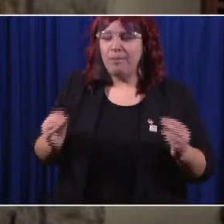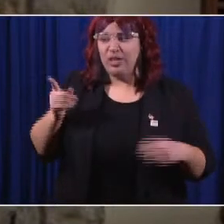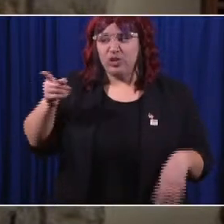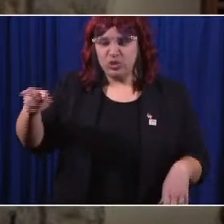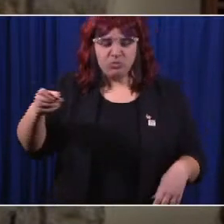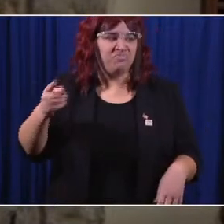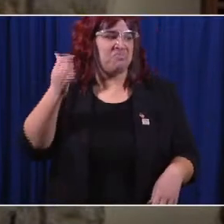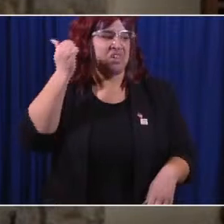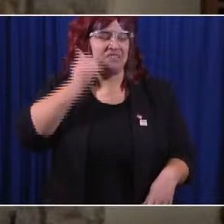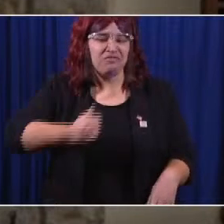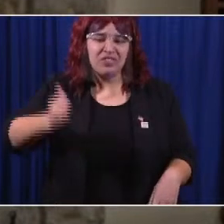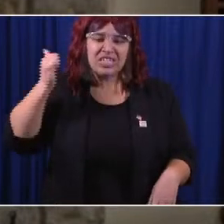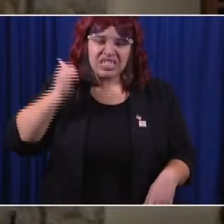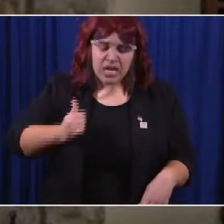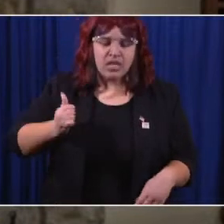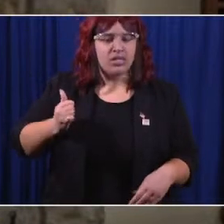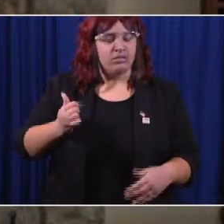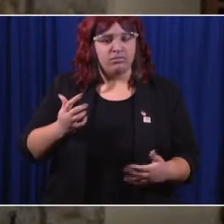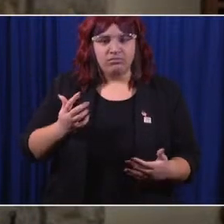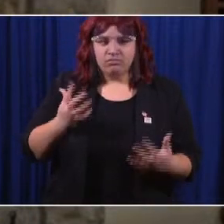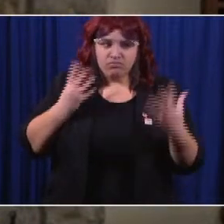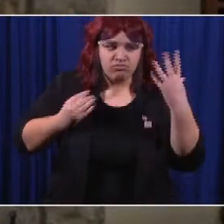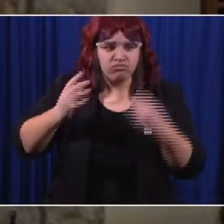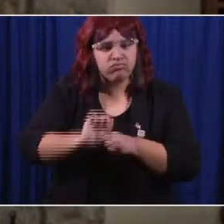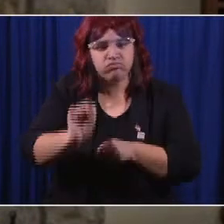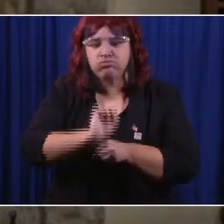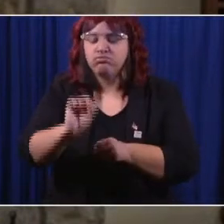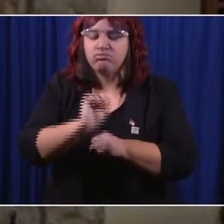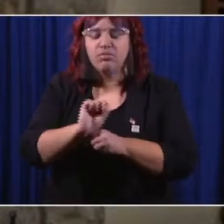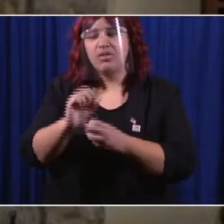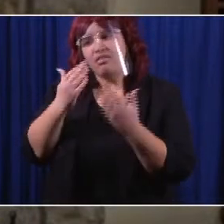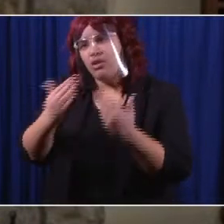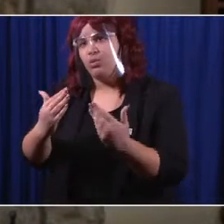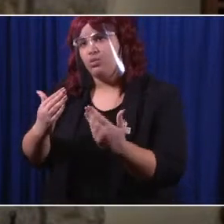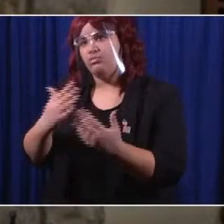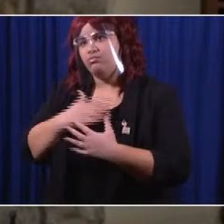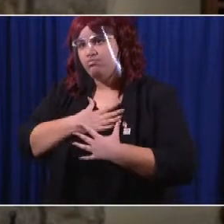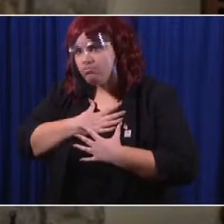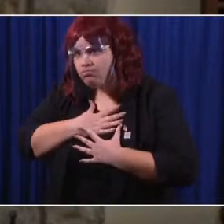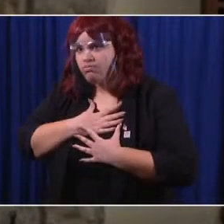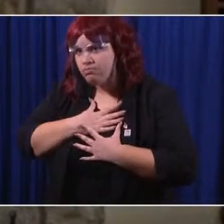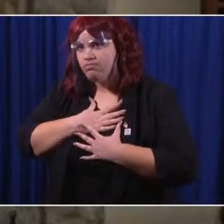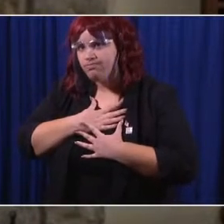thanks for everything that you do. We're very grateful. Thank you.